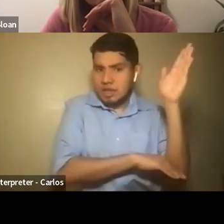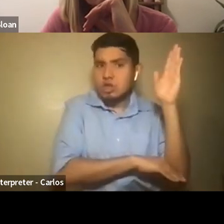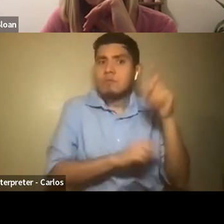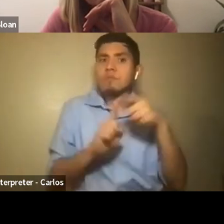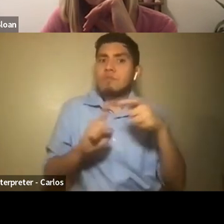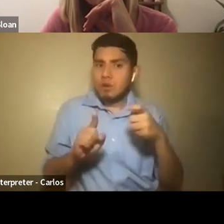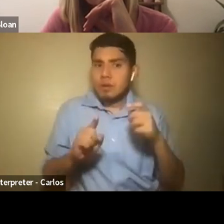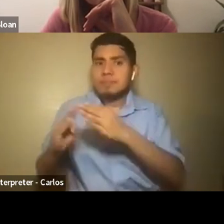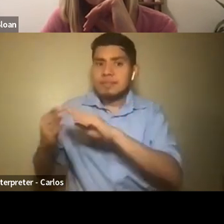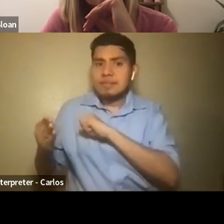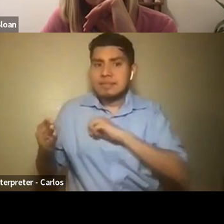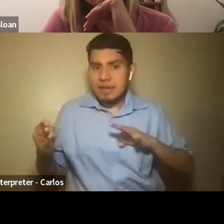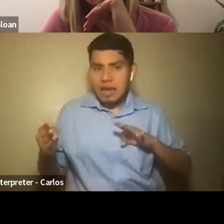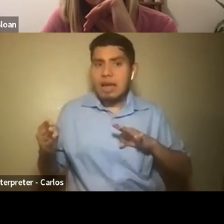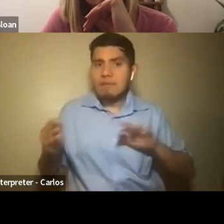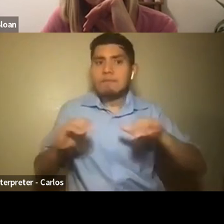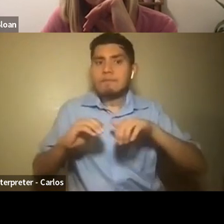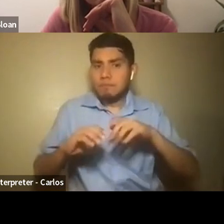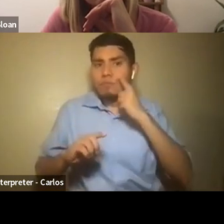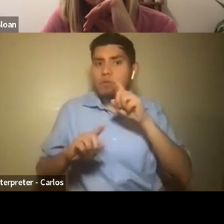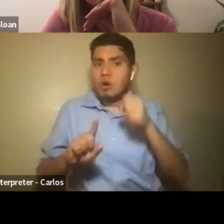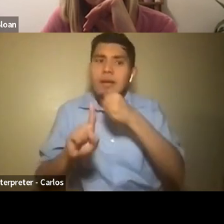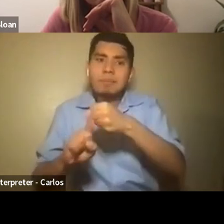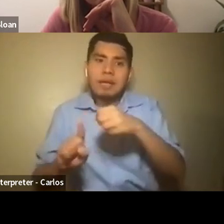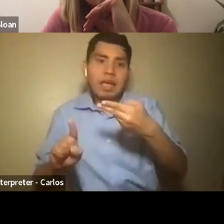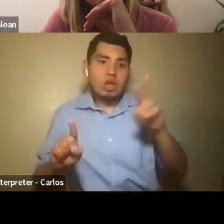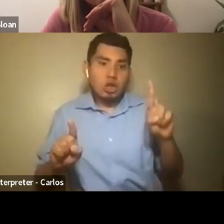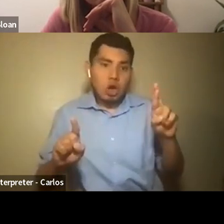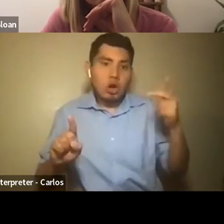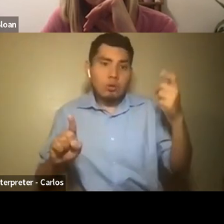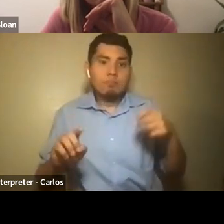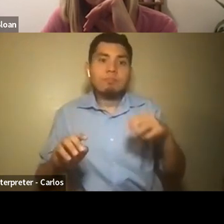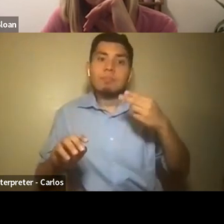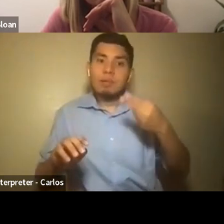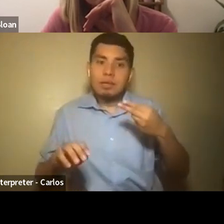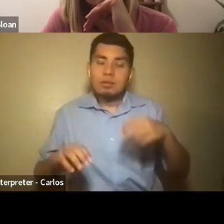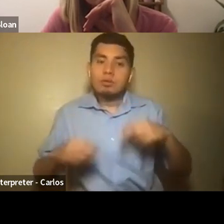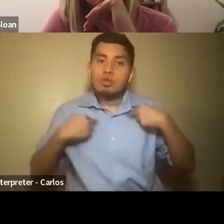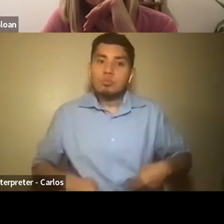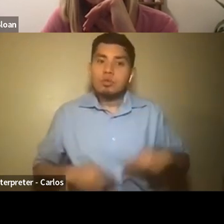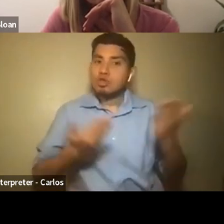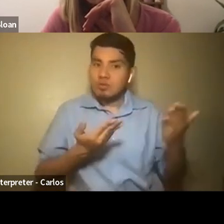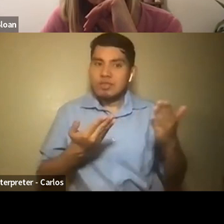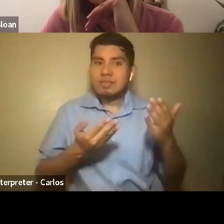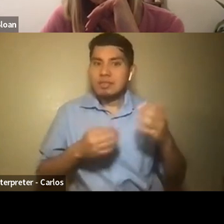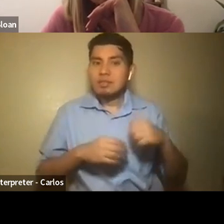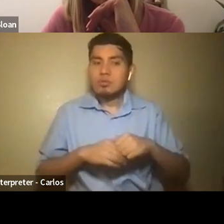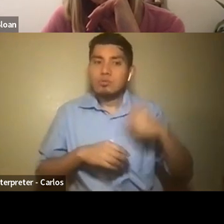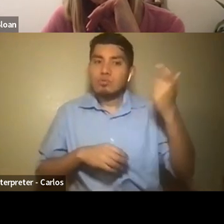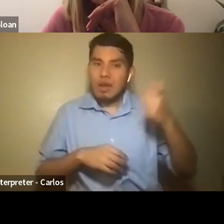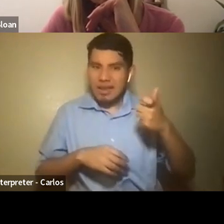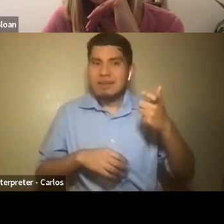staff on the impact of the Human Services Grant Program RFP, or the intended